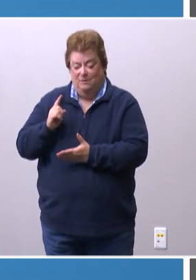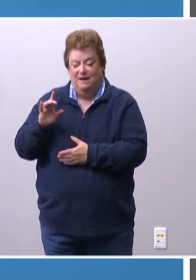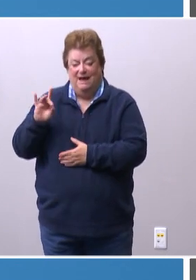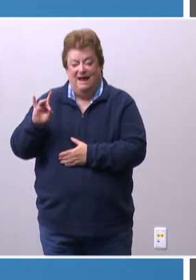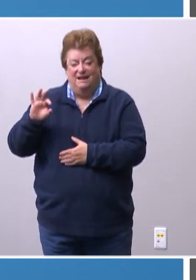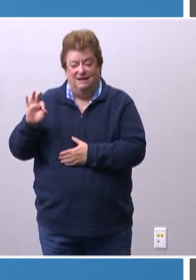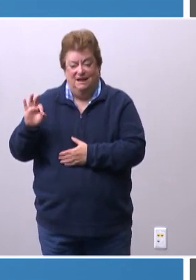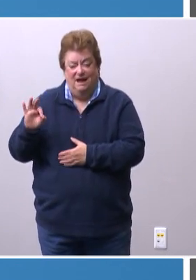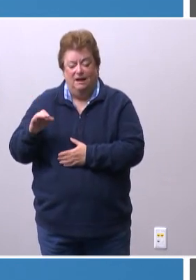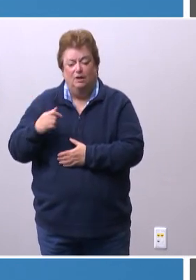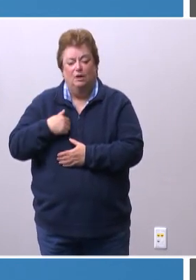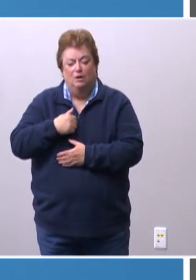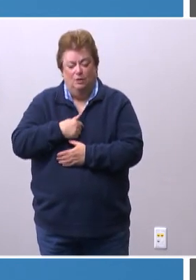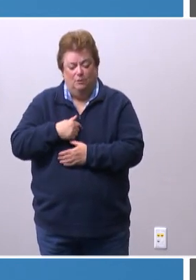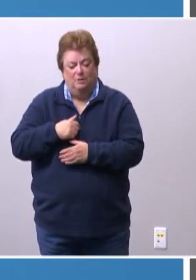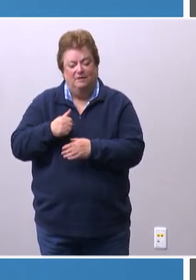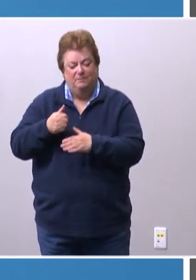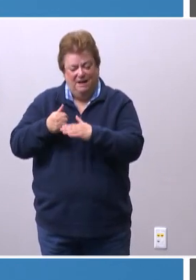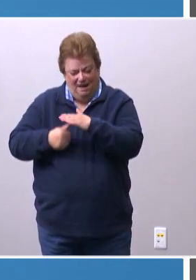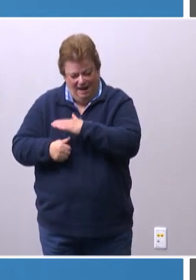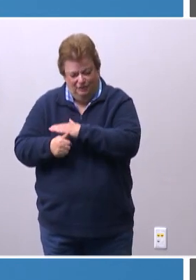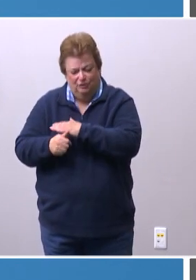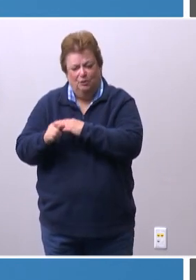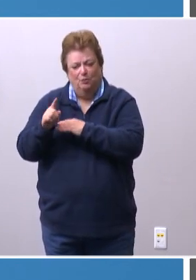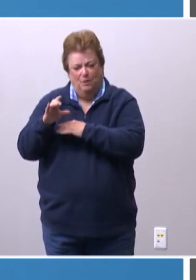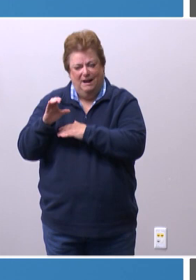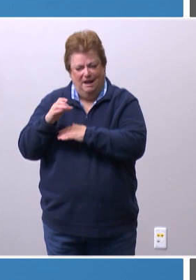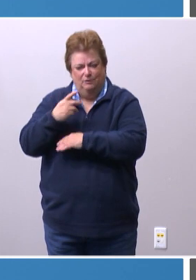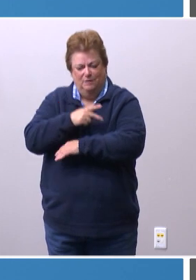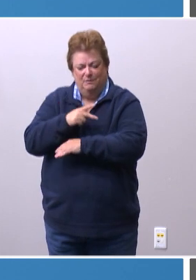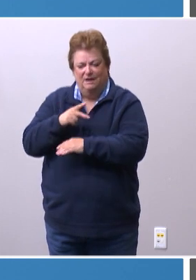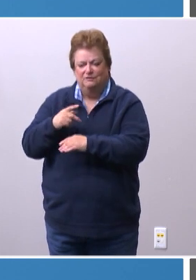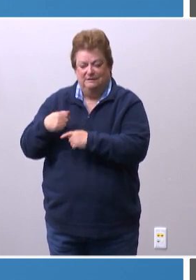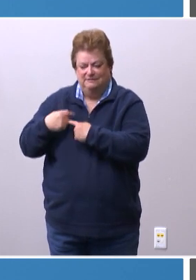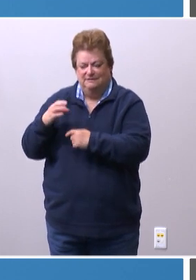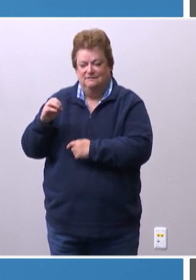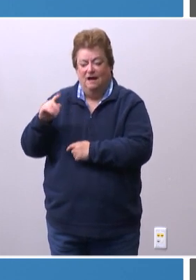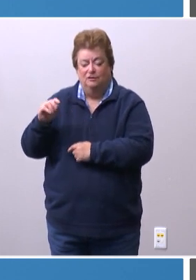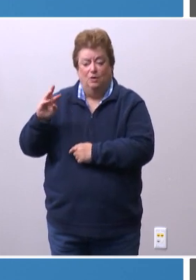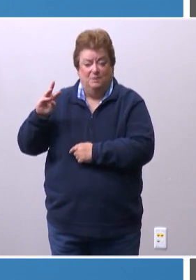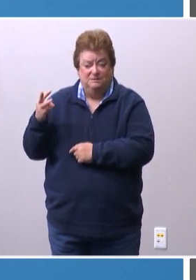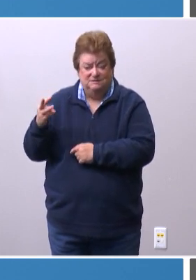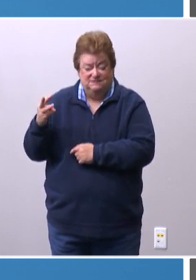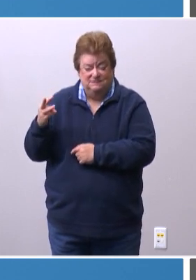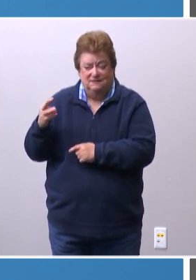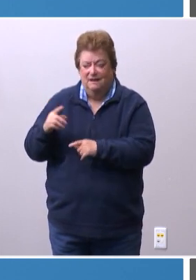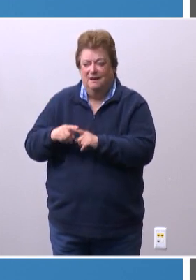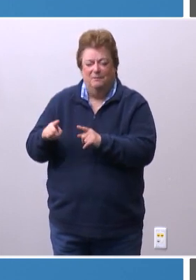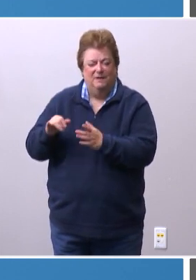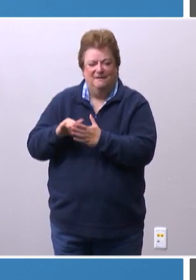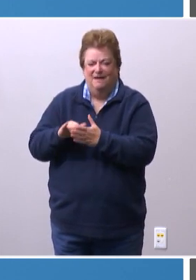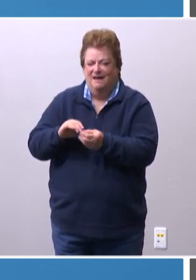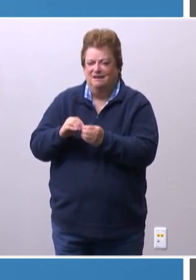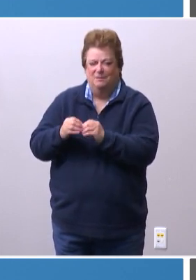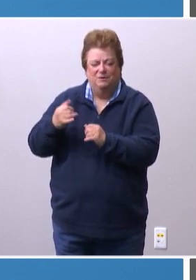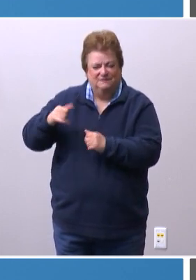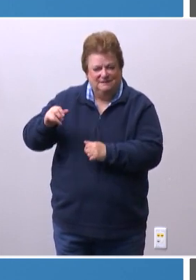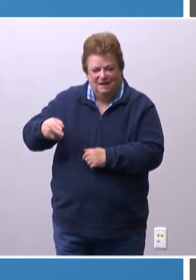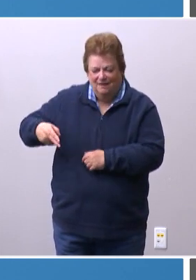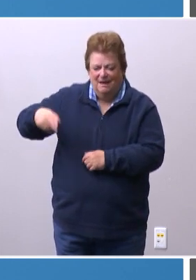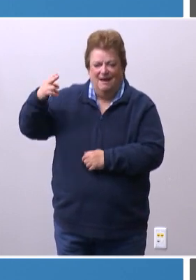have consistently been under 100 patients since October 6th. But that number is still too high, and local